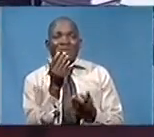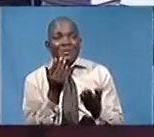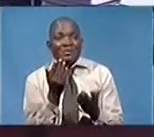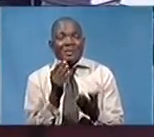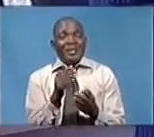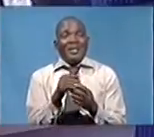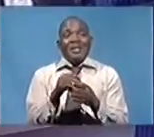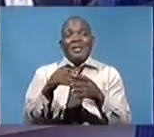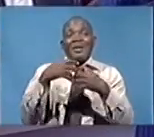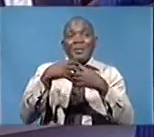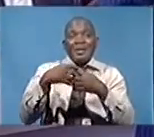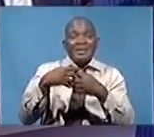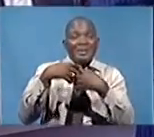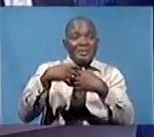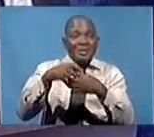the biometric